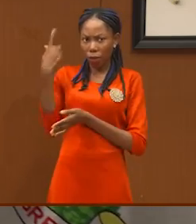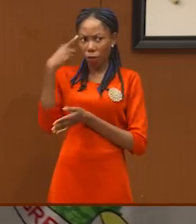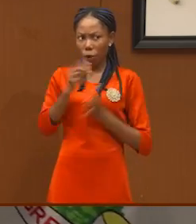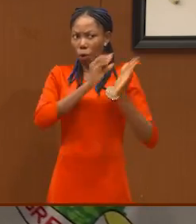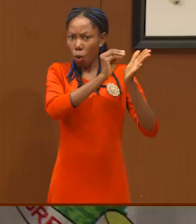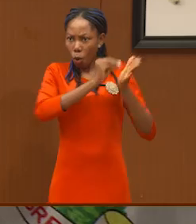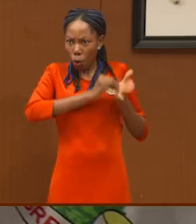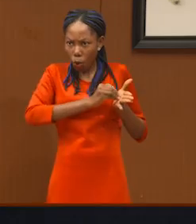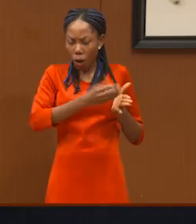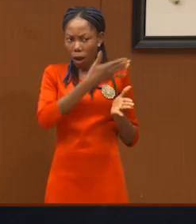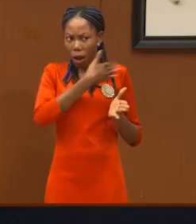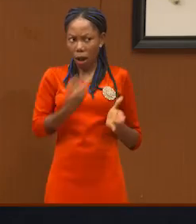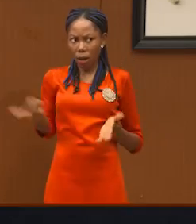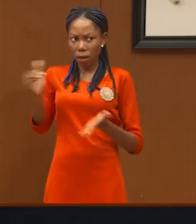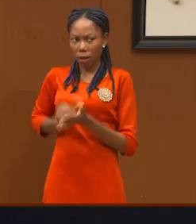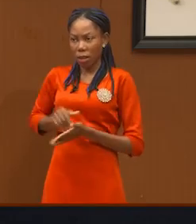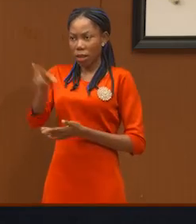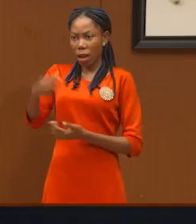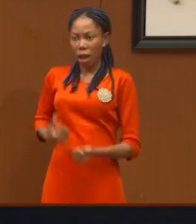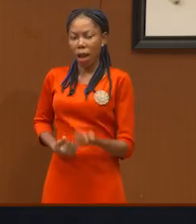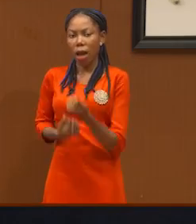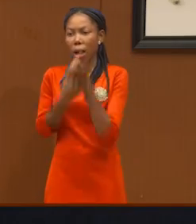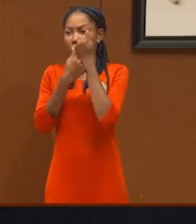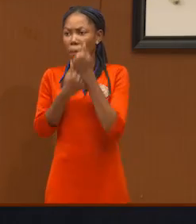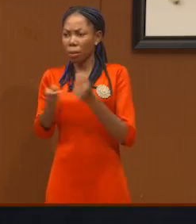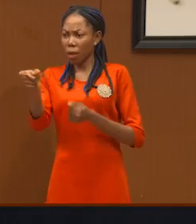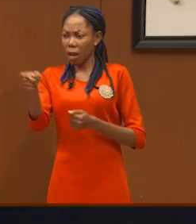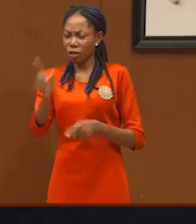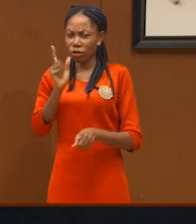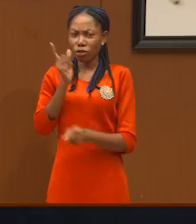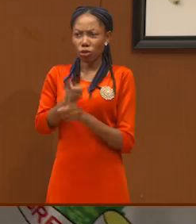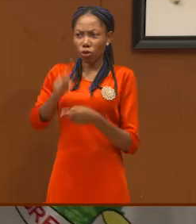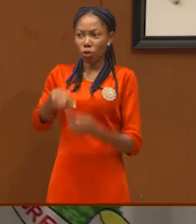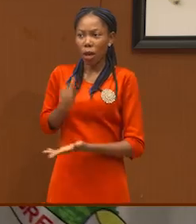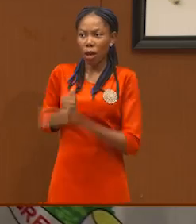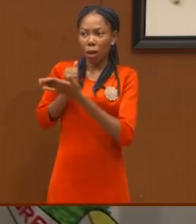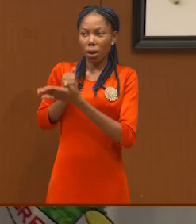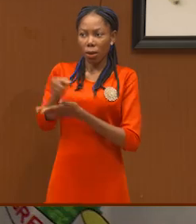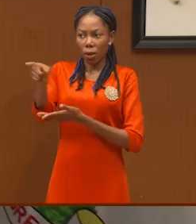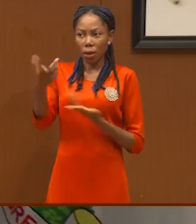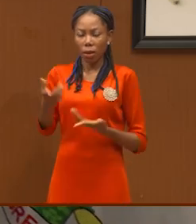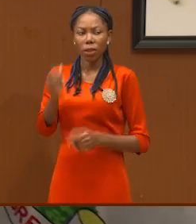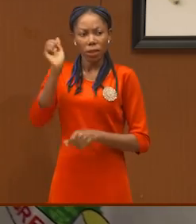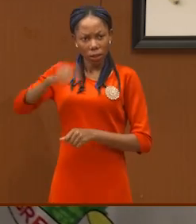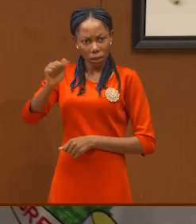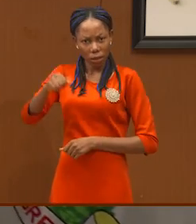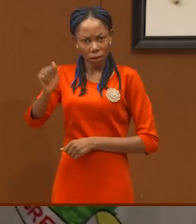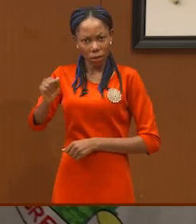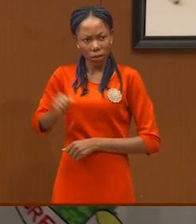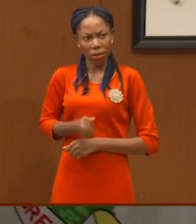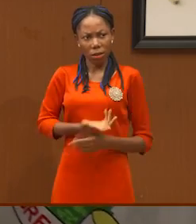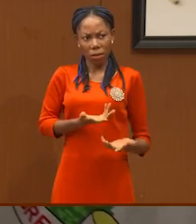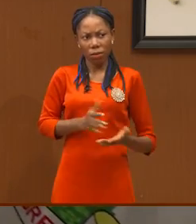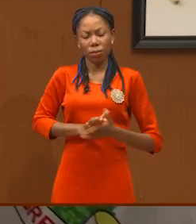and paid for your own. And he dug the money. He assisted you at that point in time. Is that not what you... I met him for that assistance. Yes, you met him for